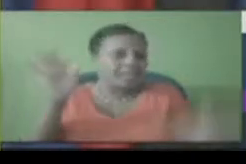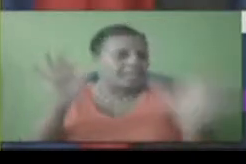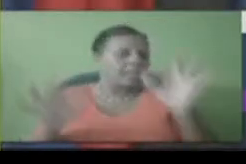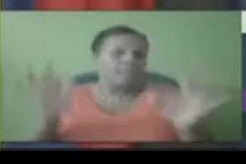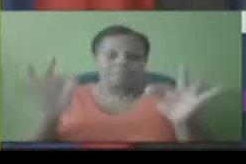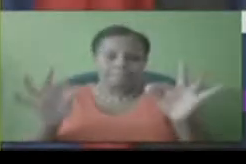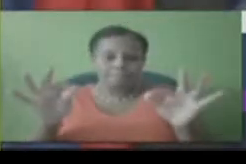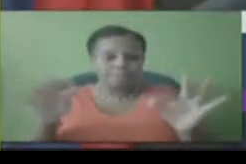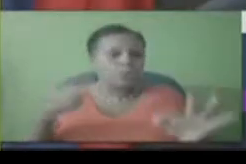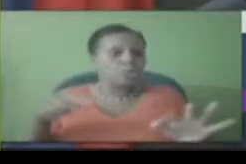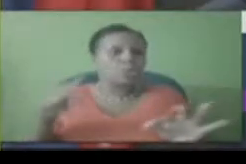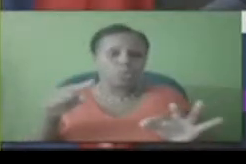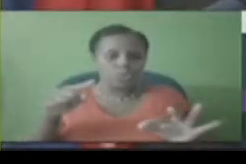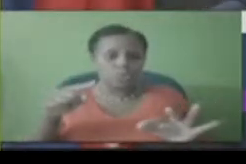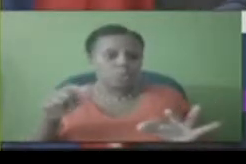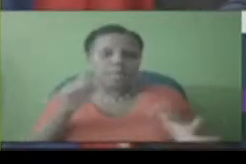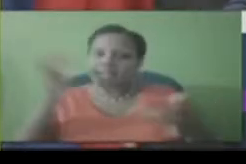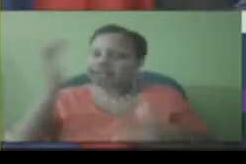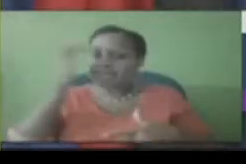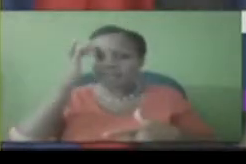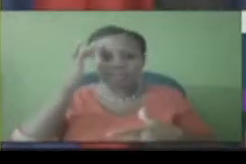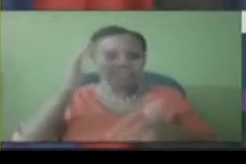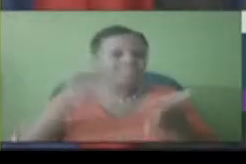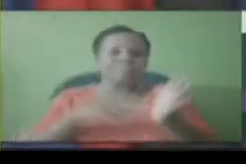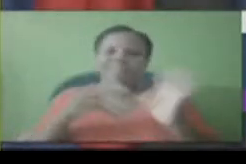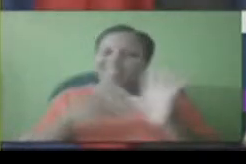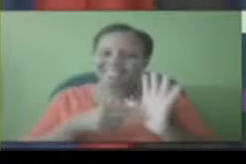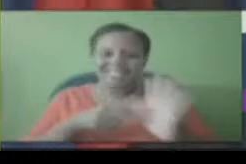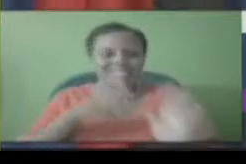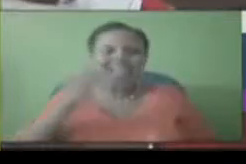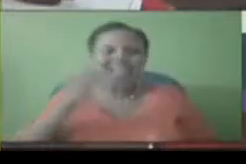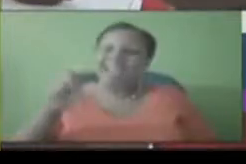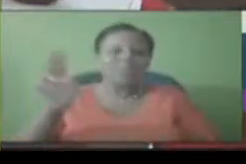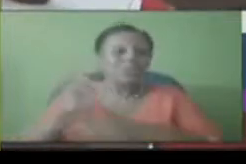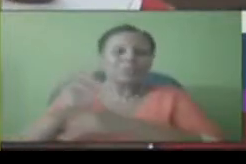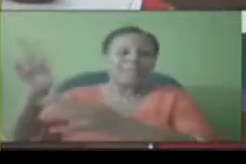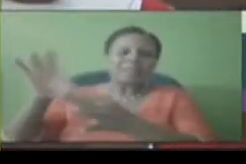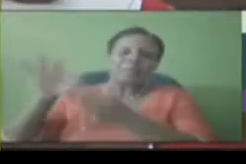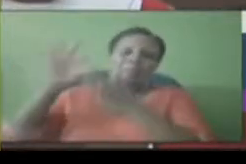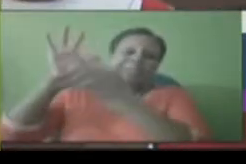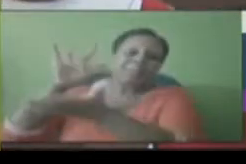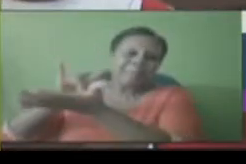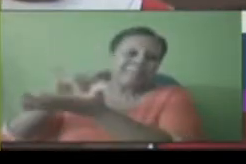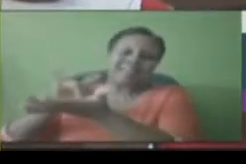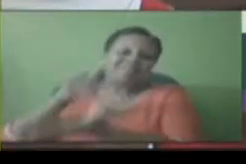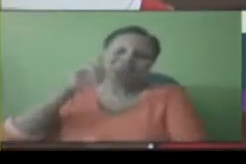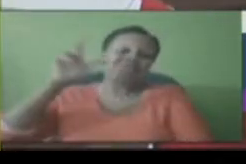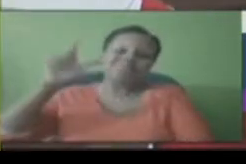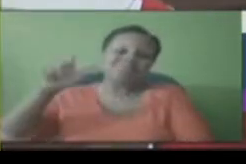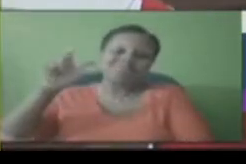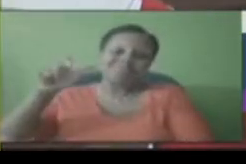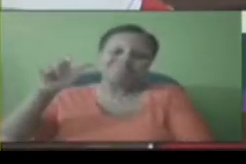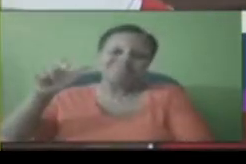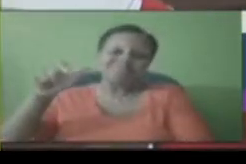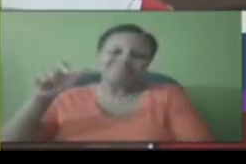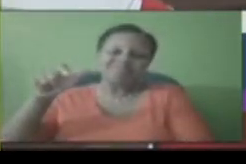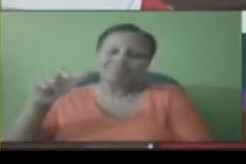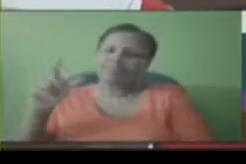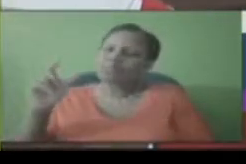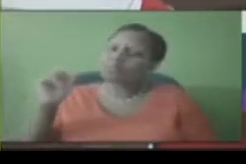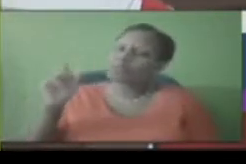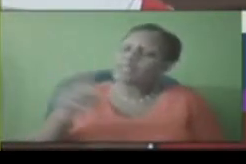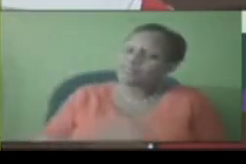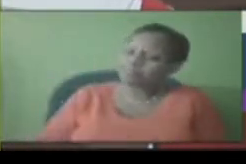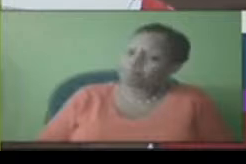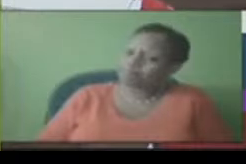threatening your life. That's where that drug comes in. Now, that particular drug was also stolen from the St. James Medical